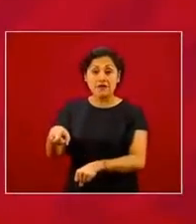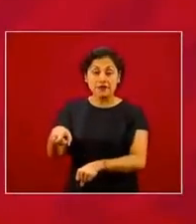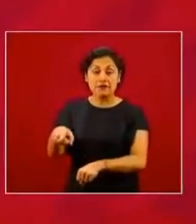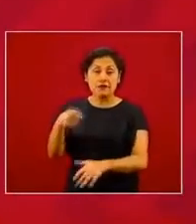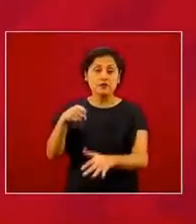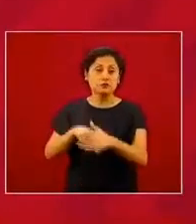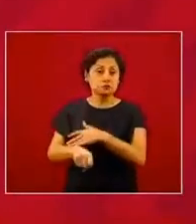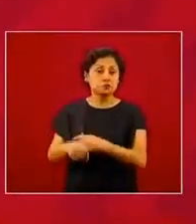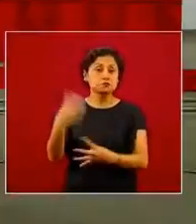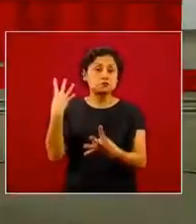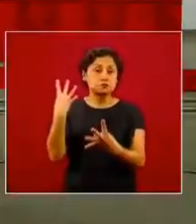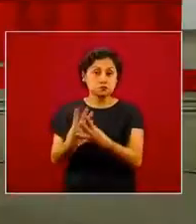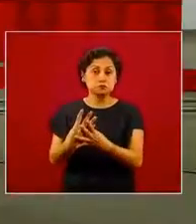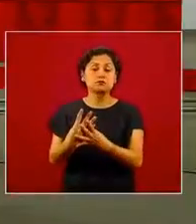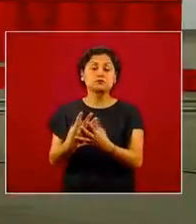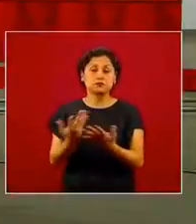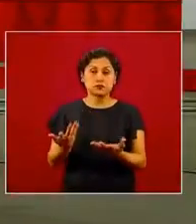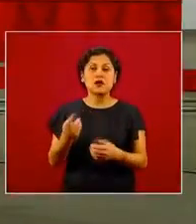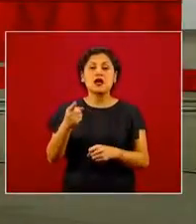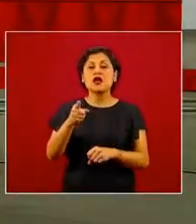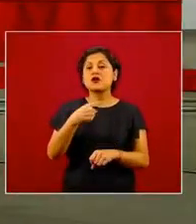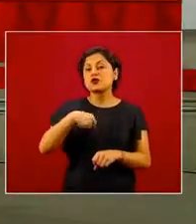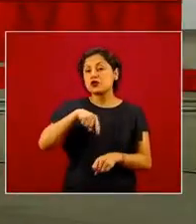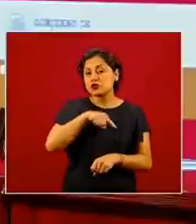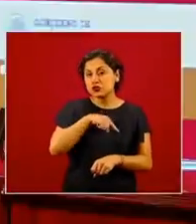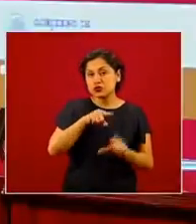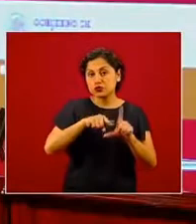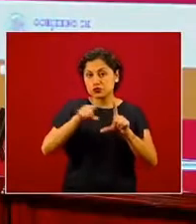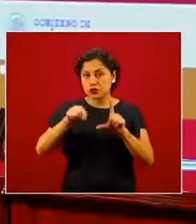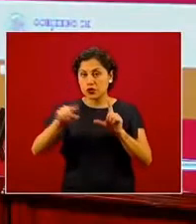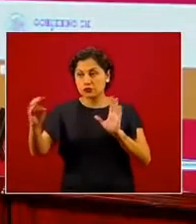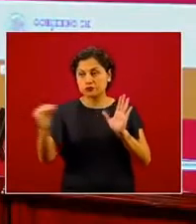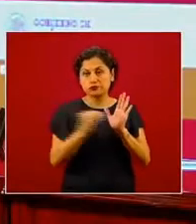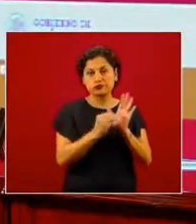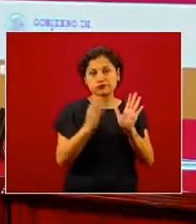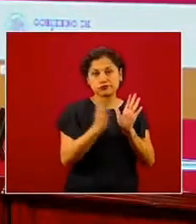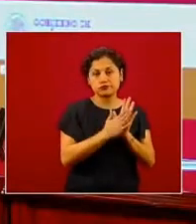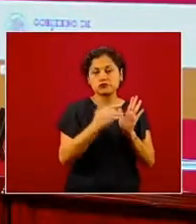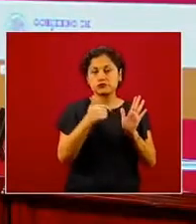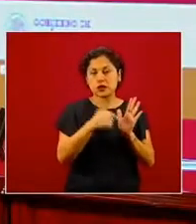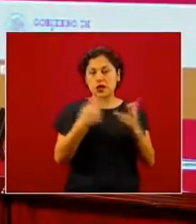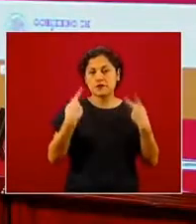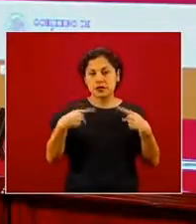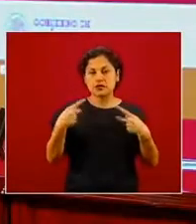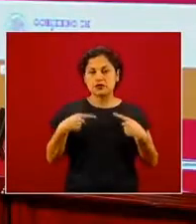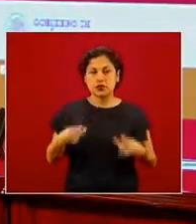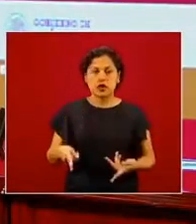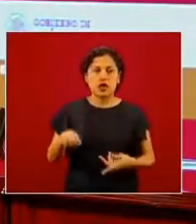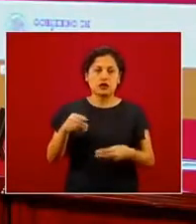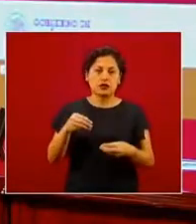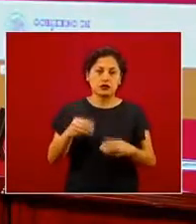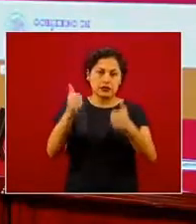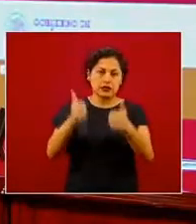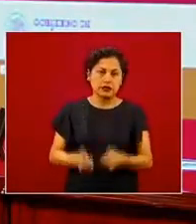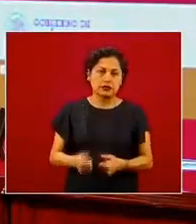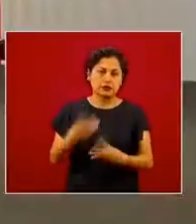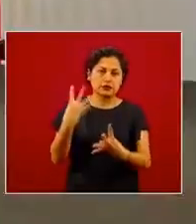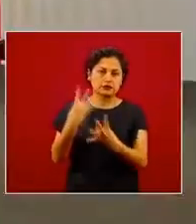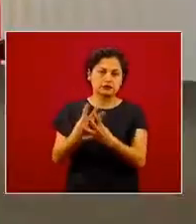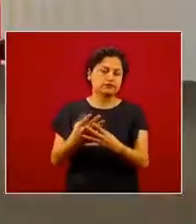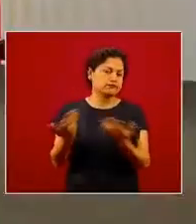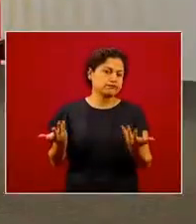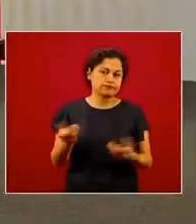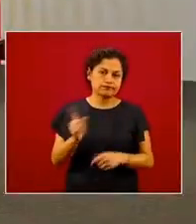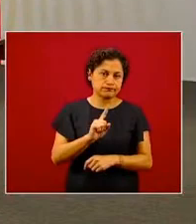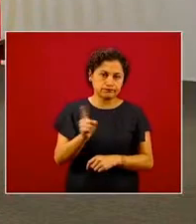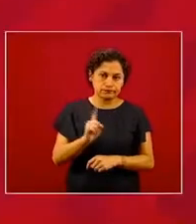that they are in detention or in prison. But based on the intervention, that statistic is part of